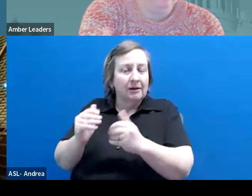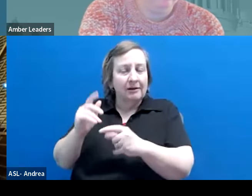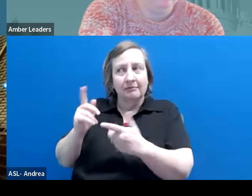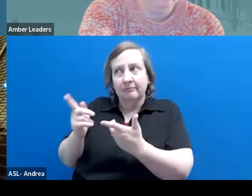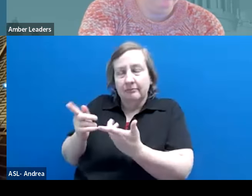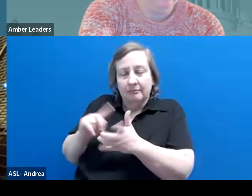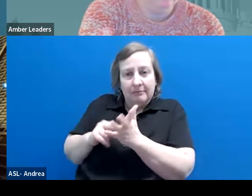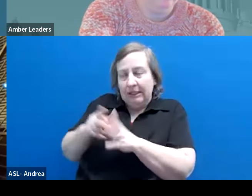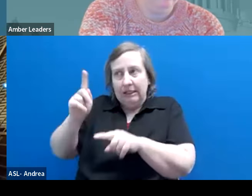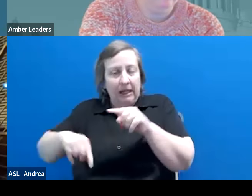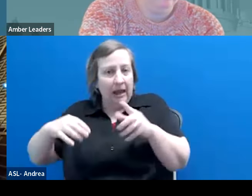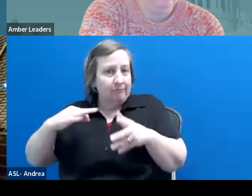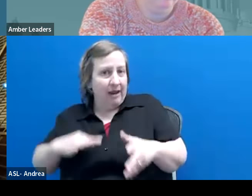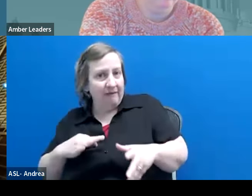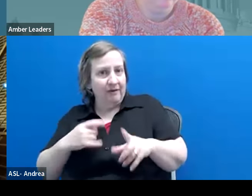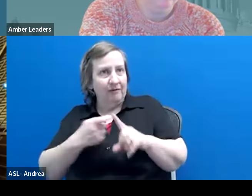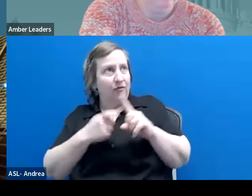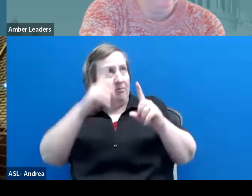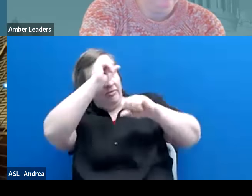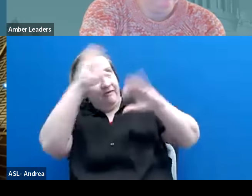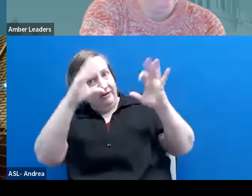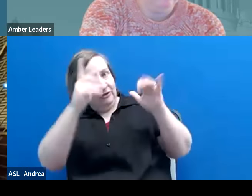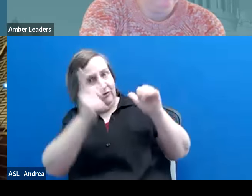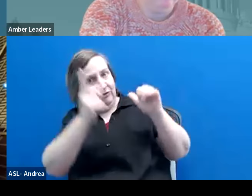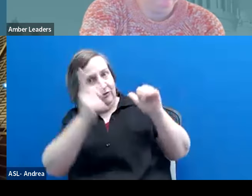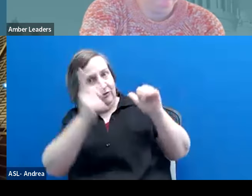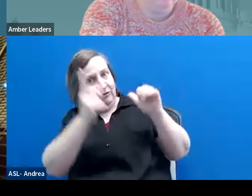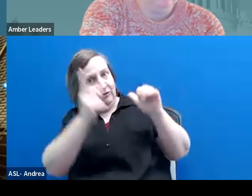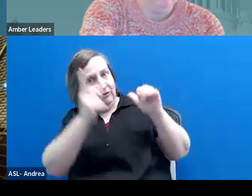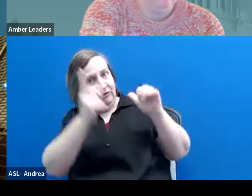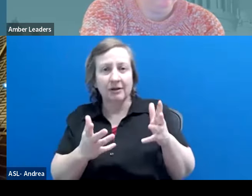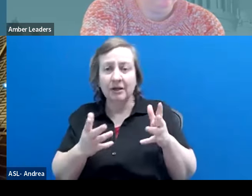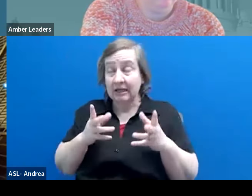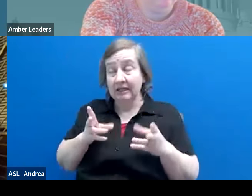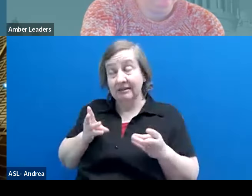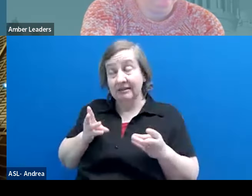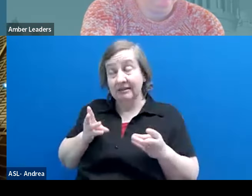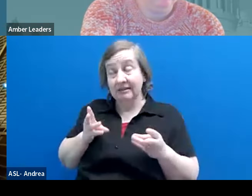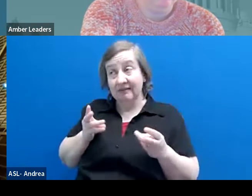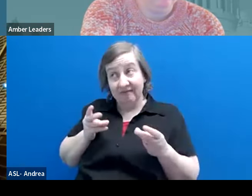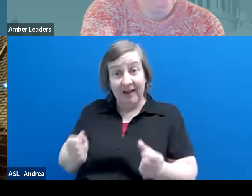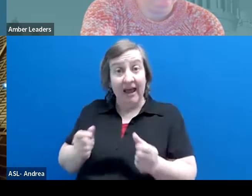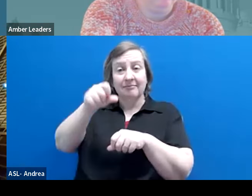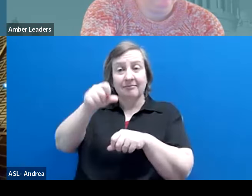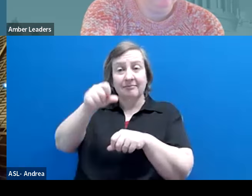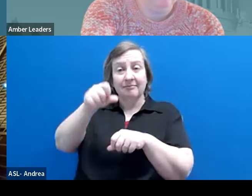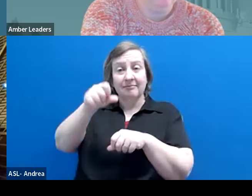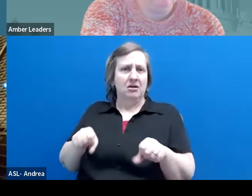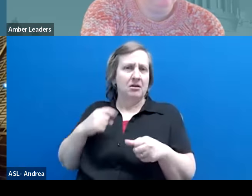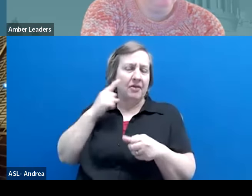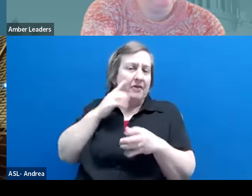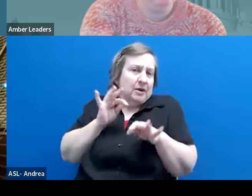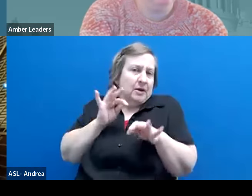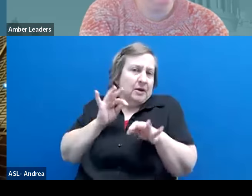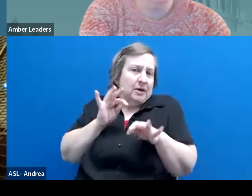from vision. And so I think it's an ambitious timeline, but I think it's doable, and it really is important to get it done fairly quickly